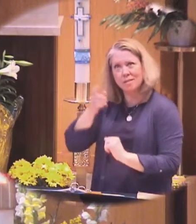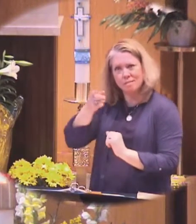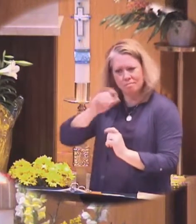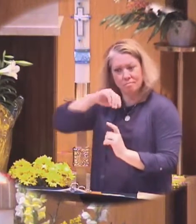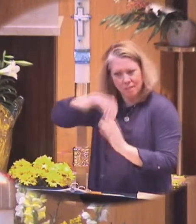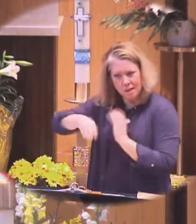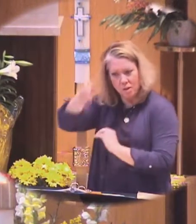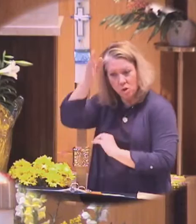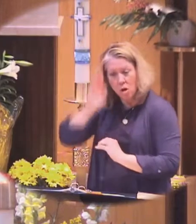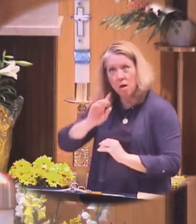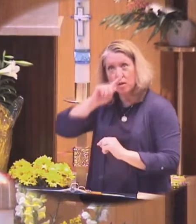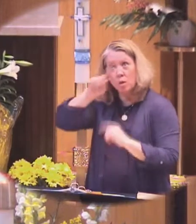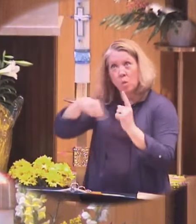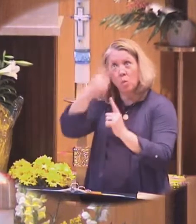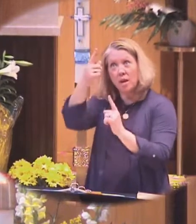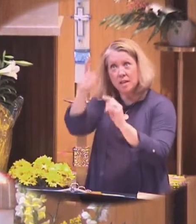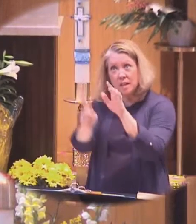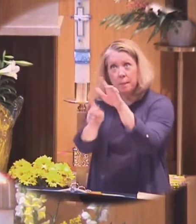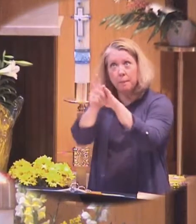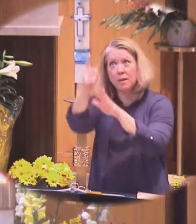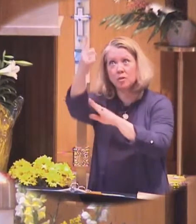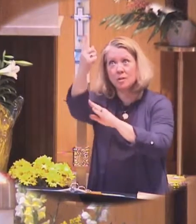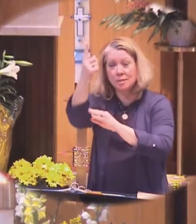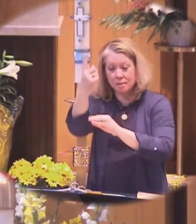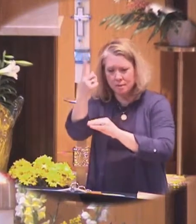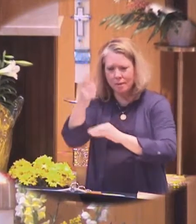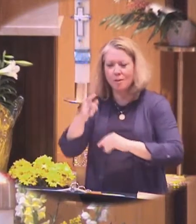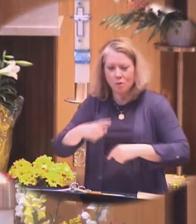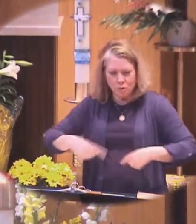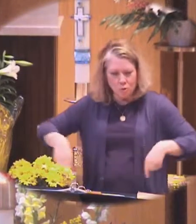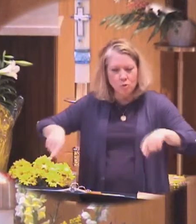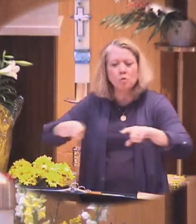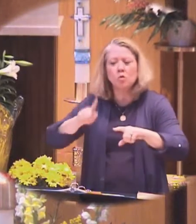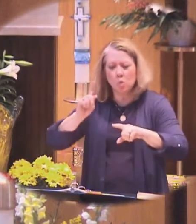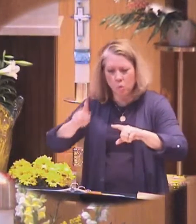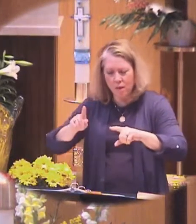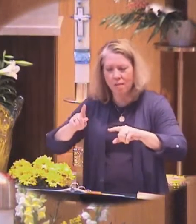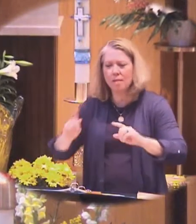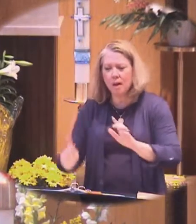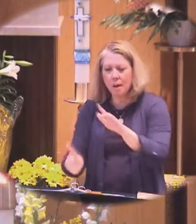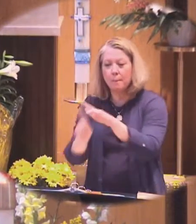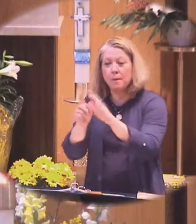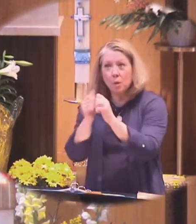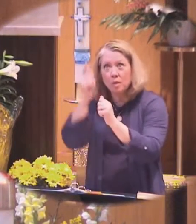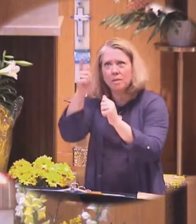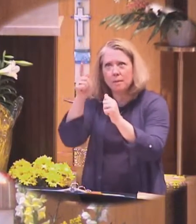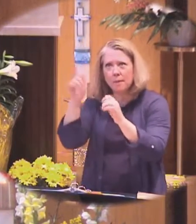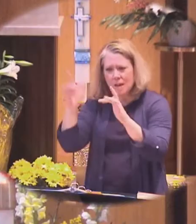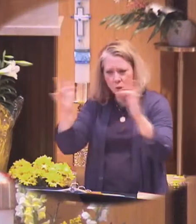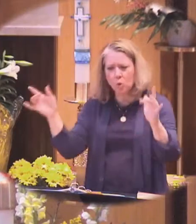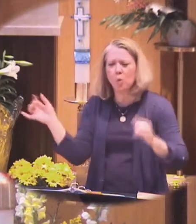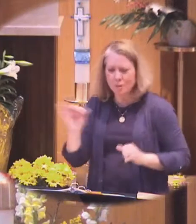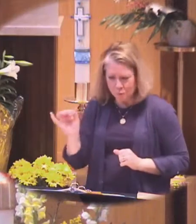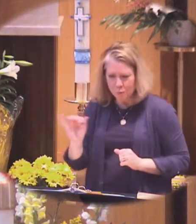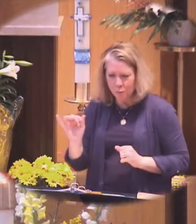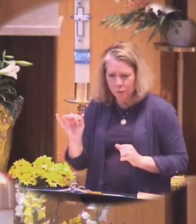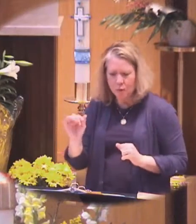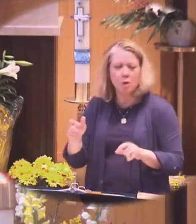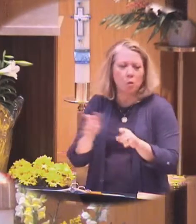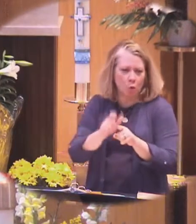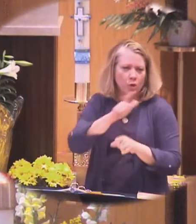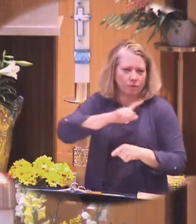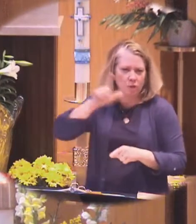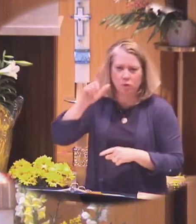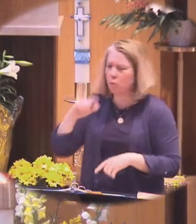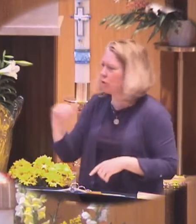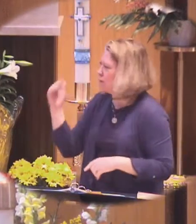appears, then you too will appear with him in glory. The word of the Lord.